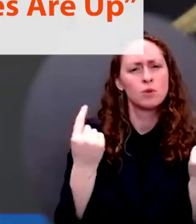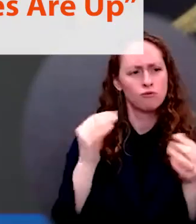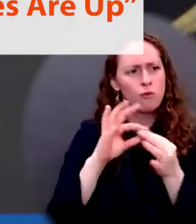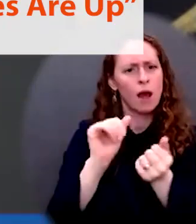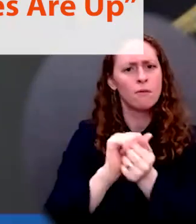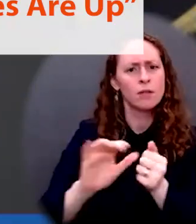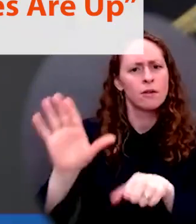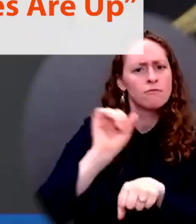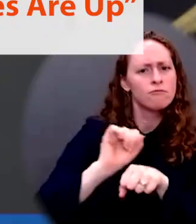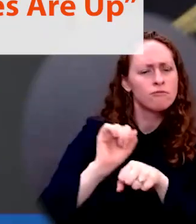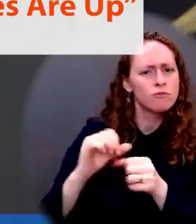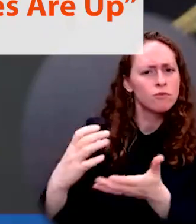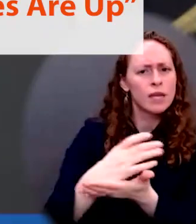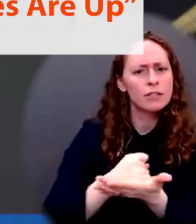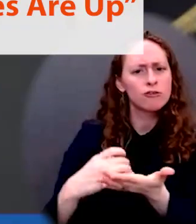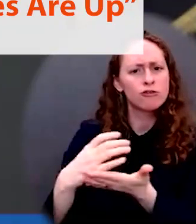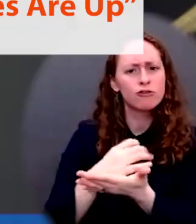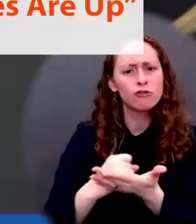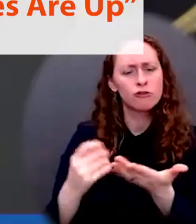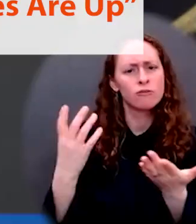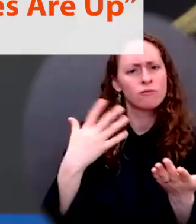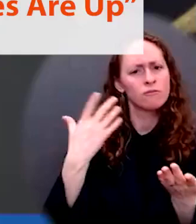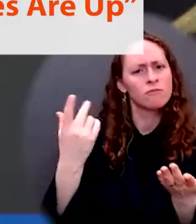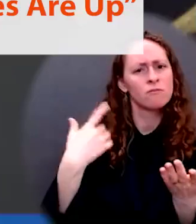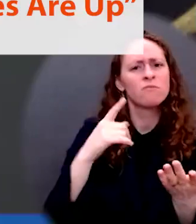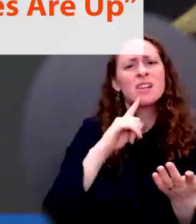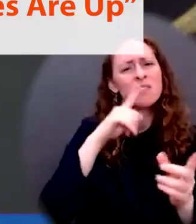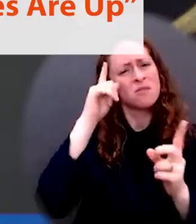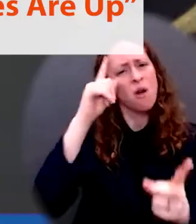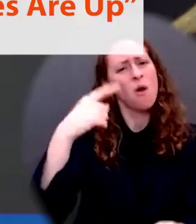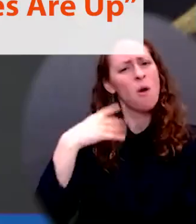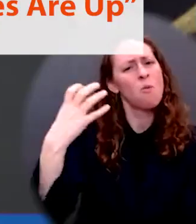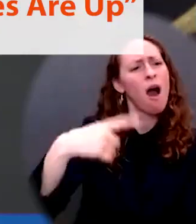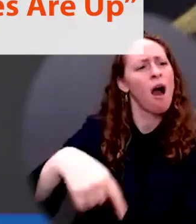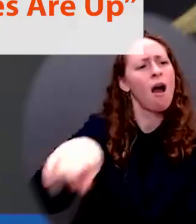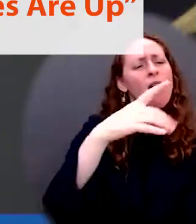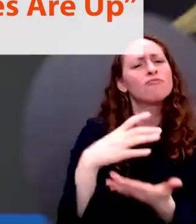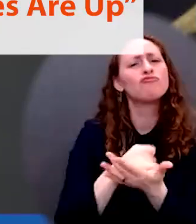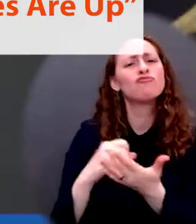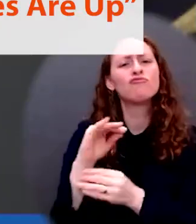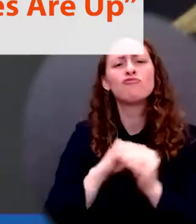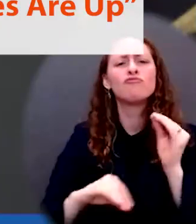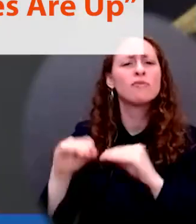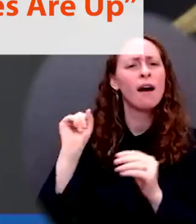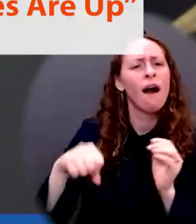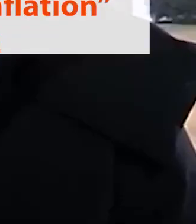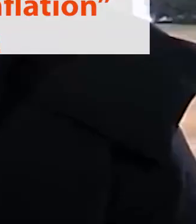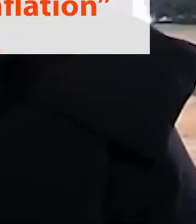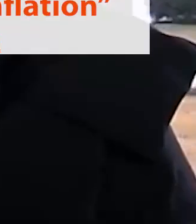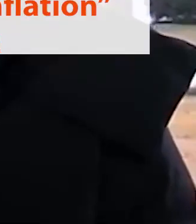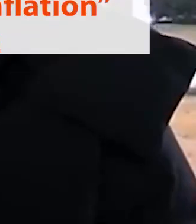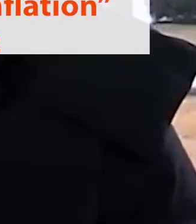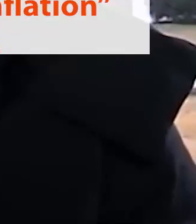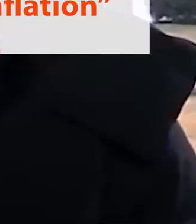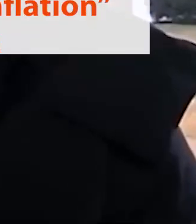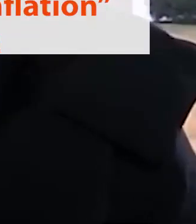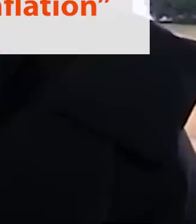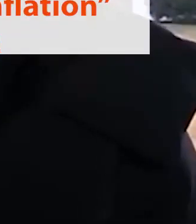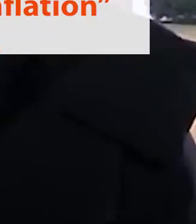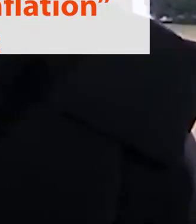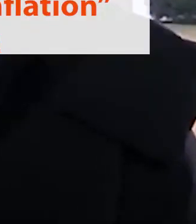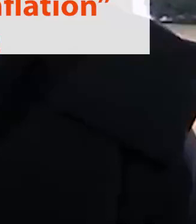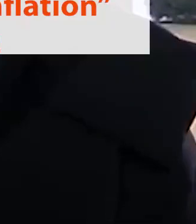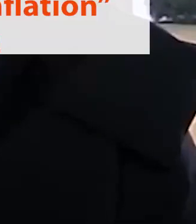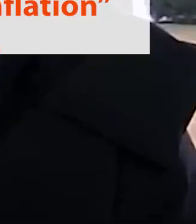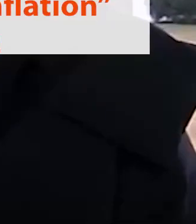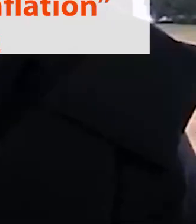good. We have to continue to keep wages growing. And we need even more high-paying jobs. But, you know, wage growth is